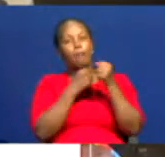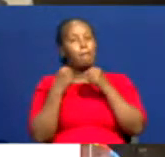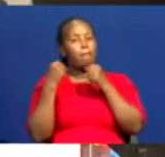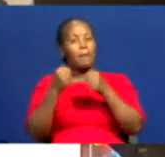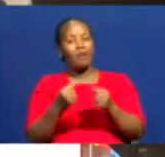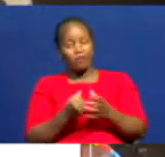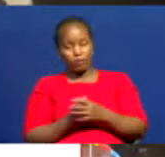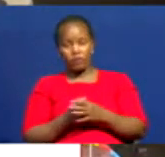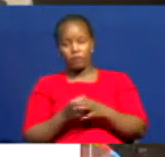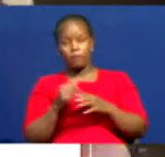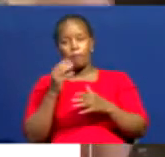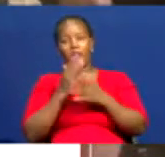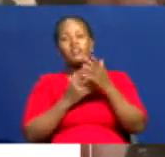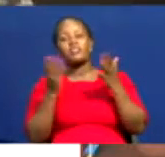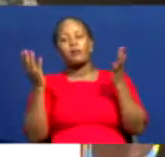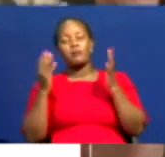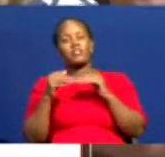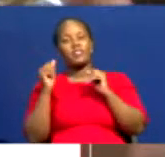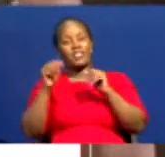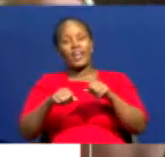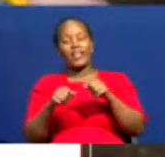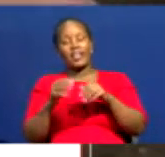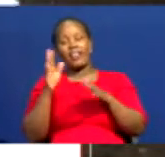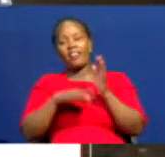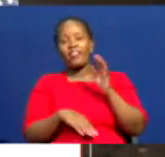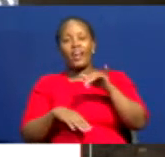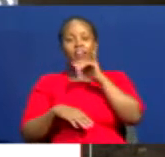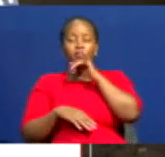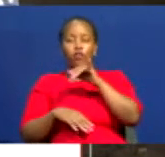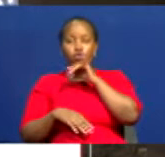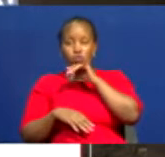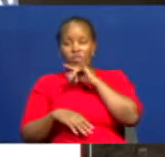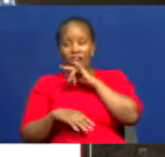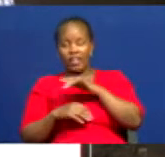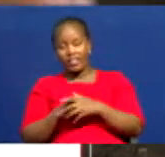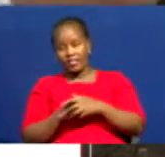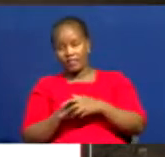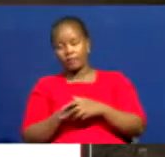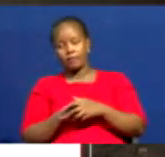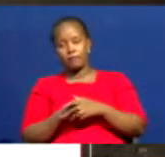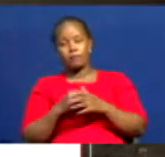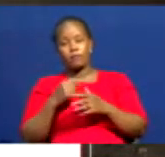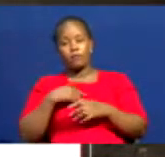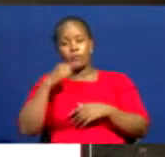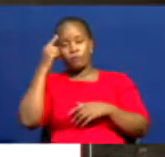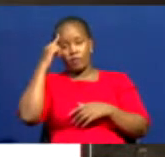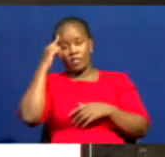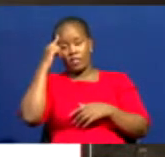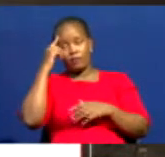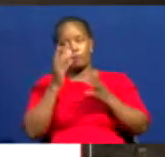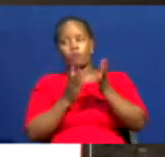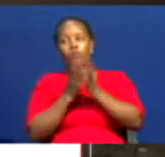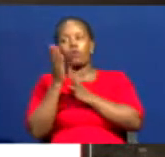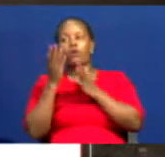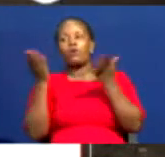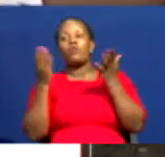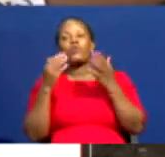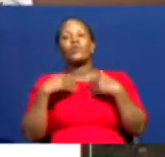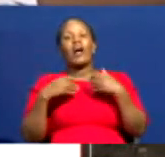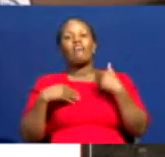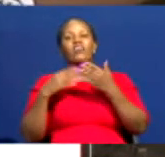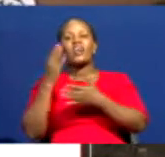are things I think we can do than they can actually do them. So I think by putting a